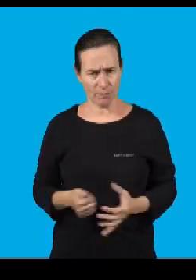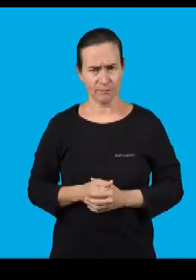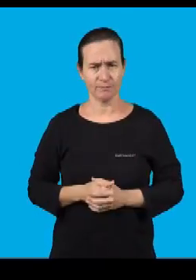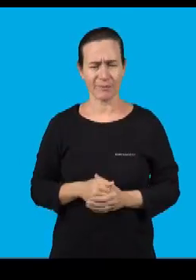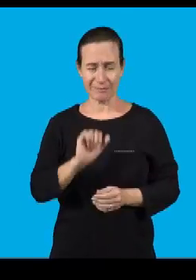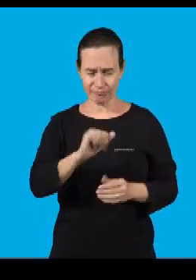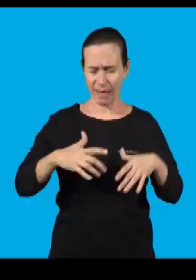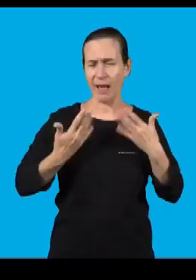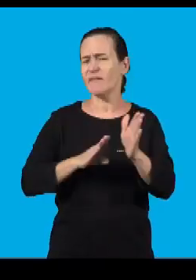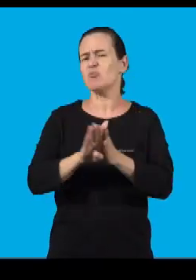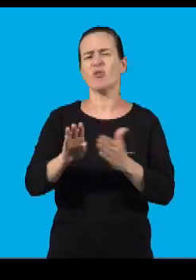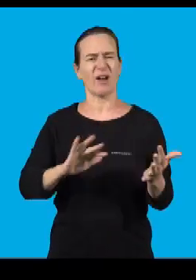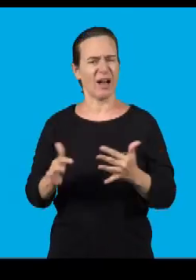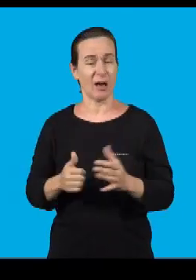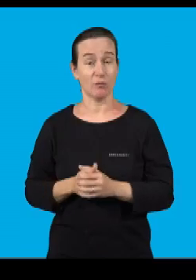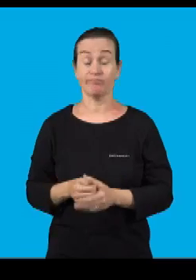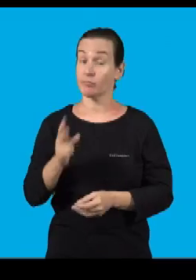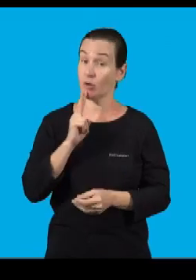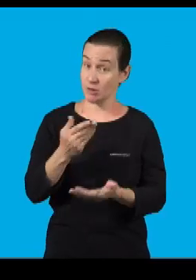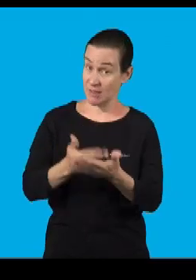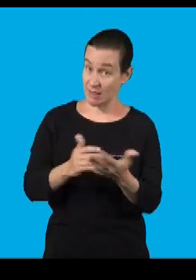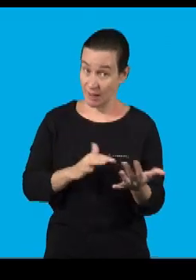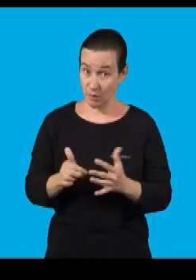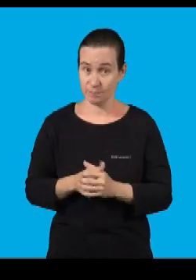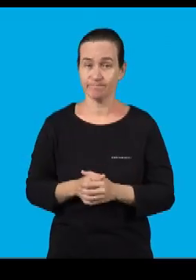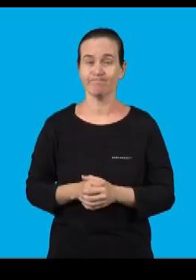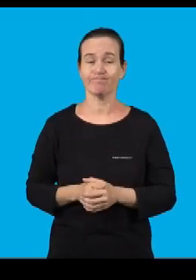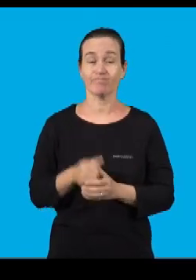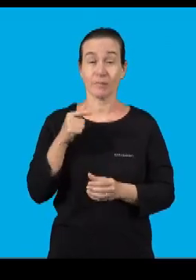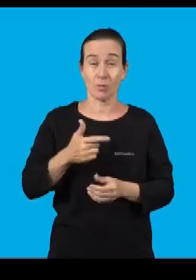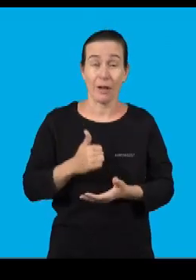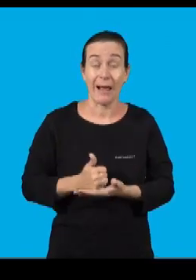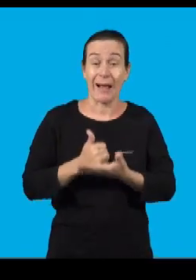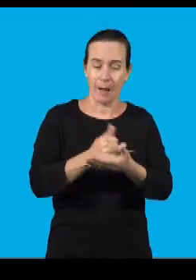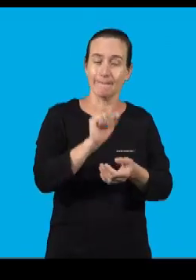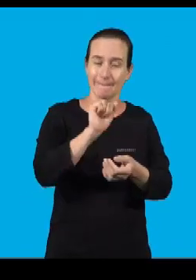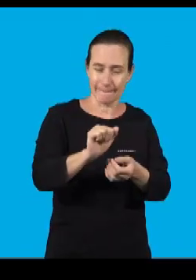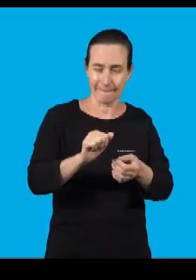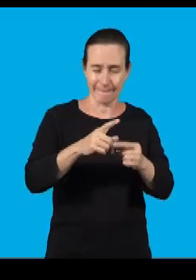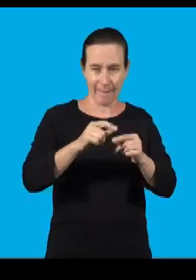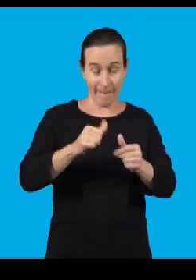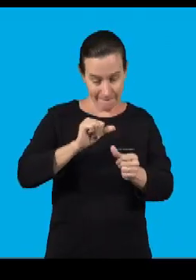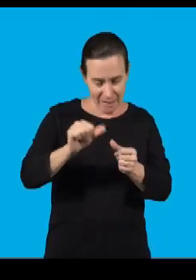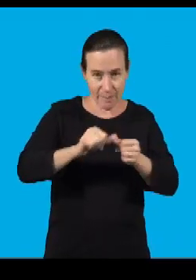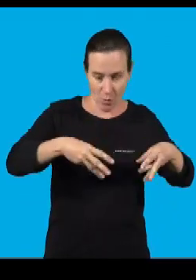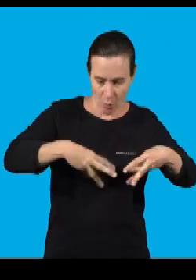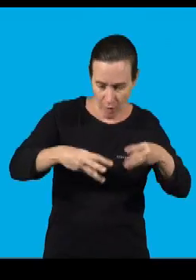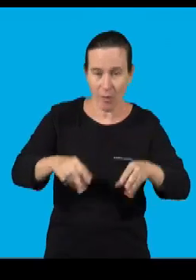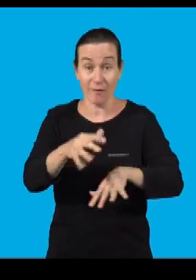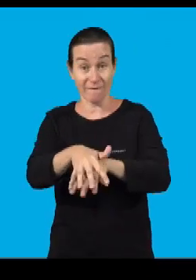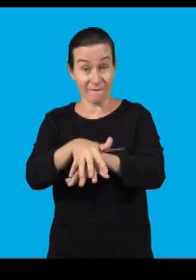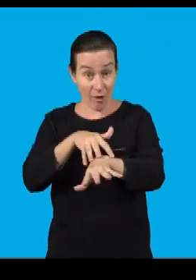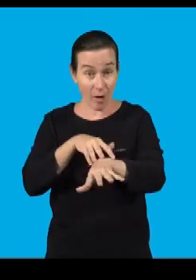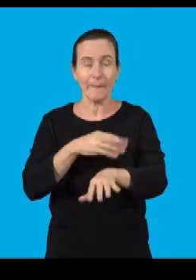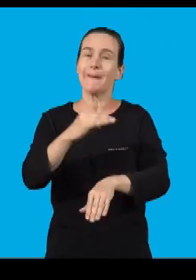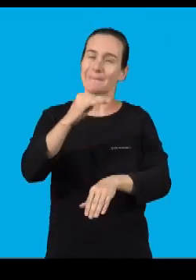going to improve their lives? And our response identifies it. It will improve their farming methods, which will